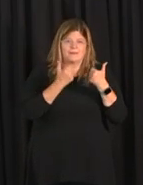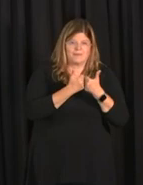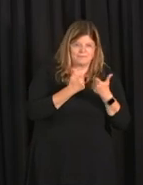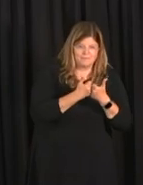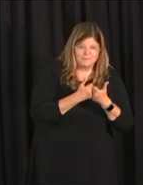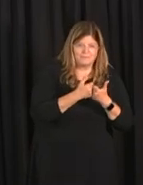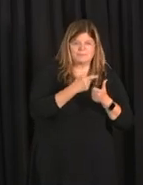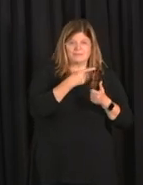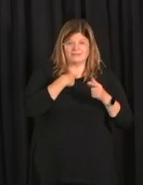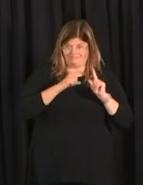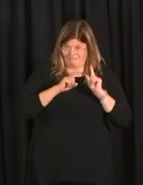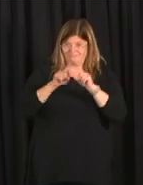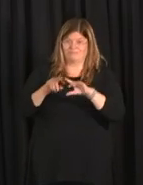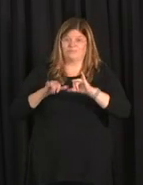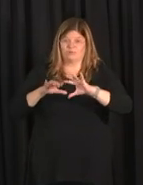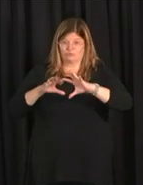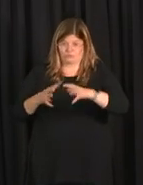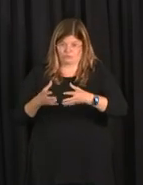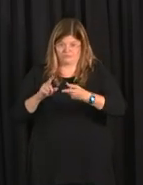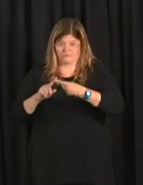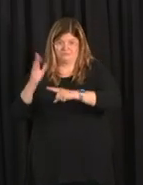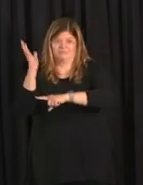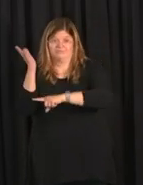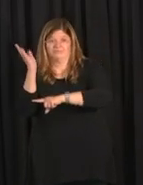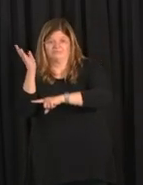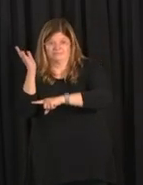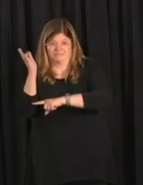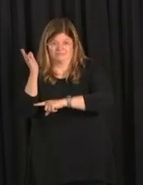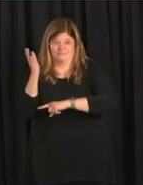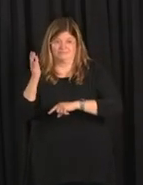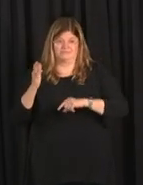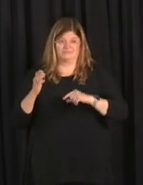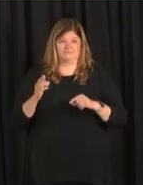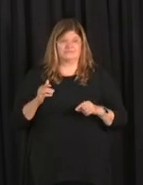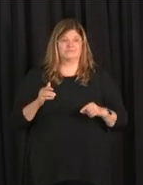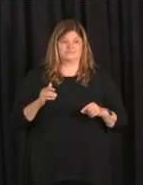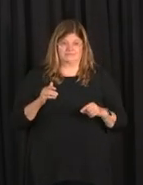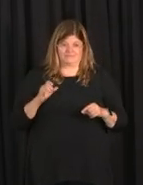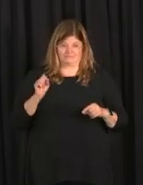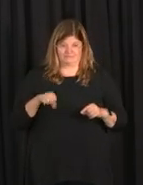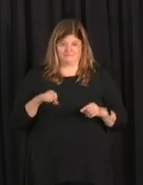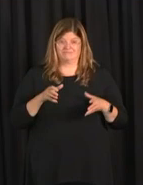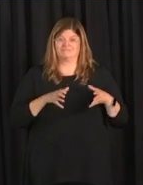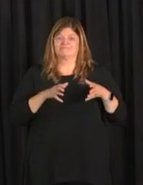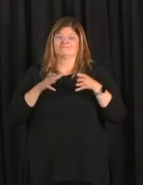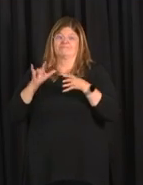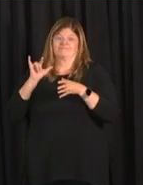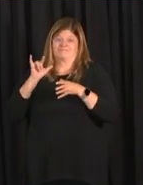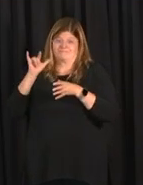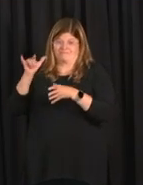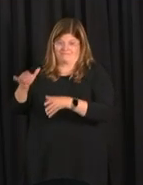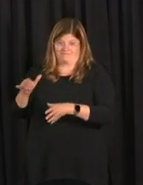with the group to the presentation, and where were we? Paris? Paris. We were in Paris.